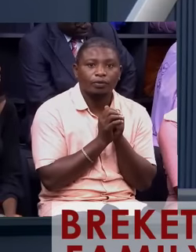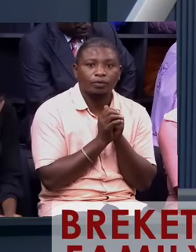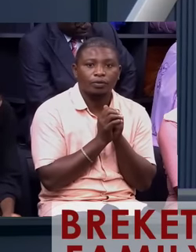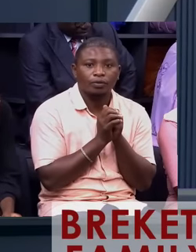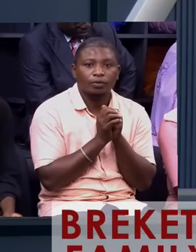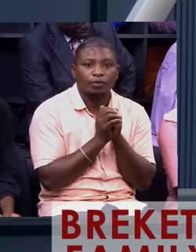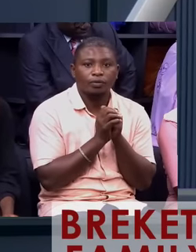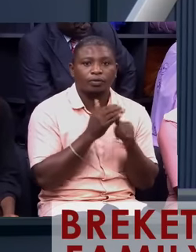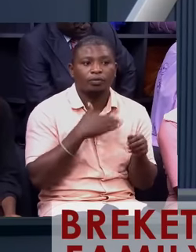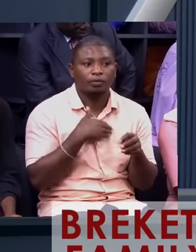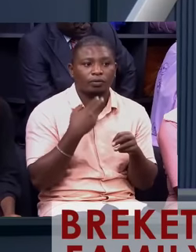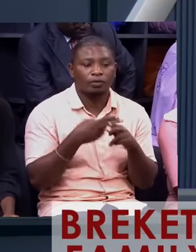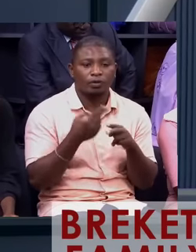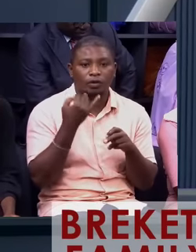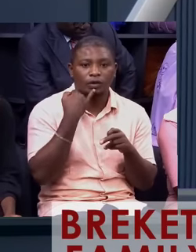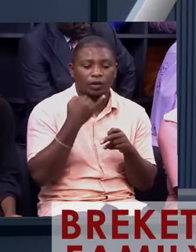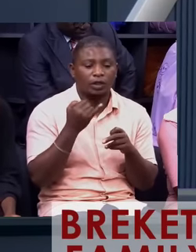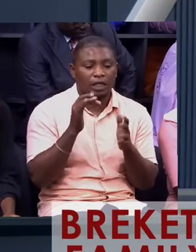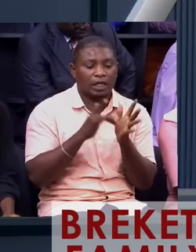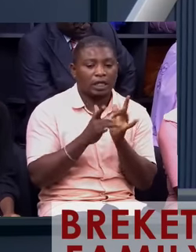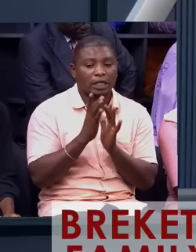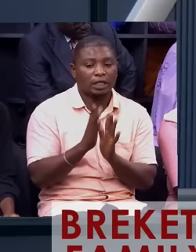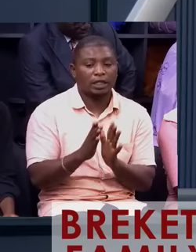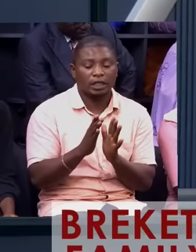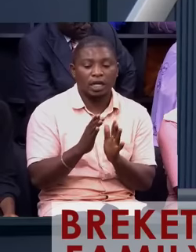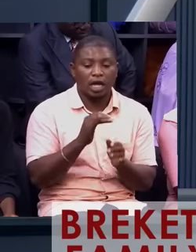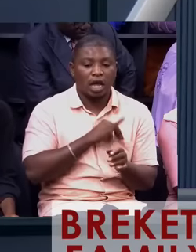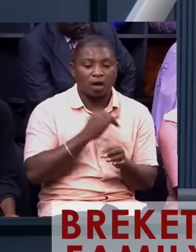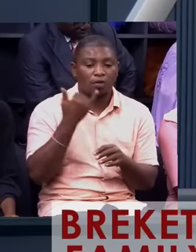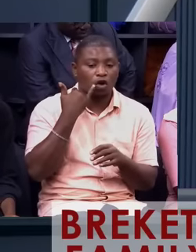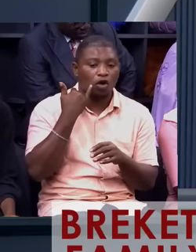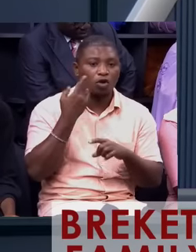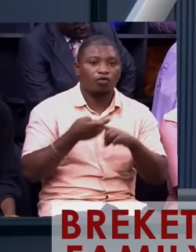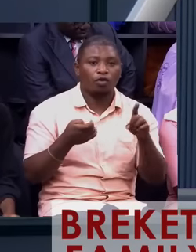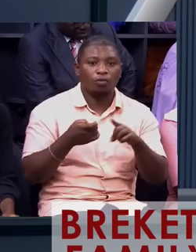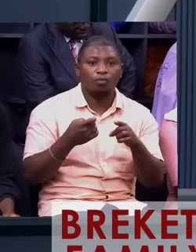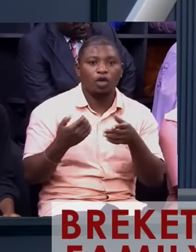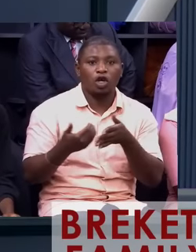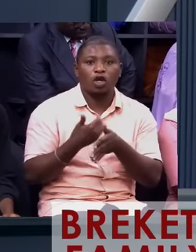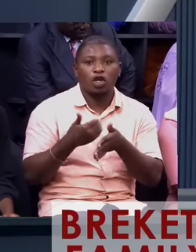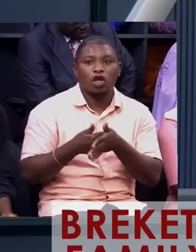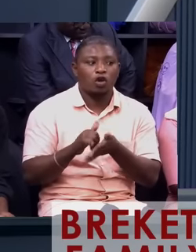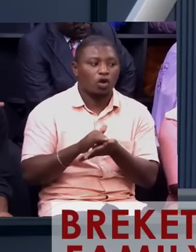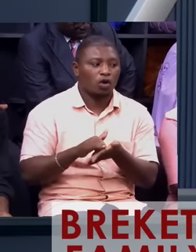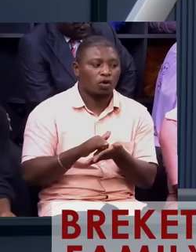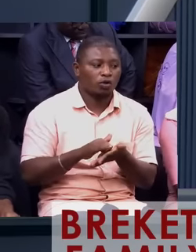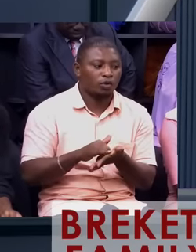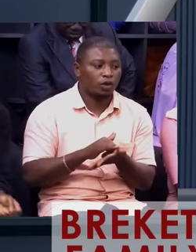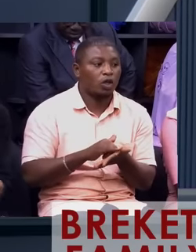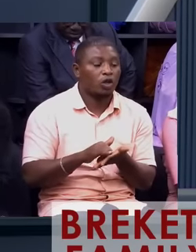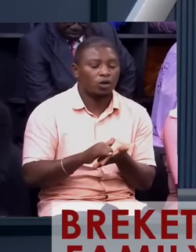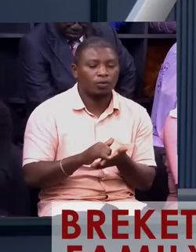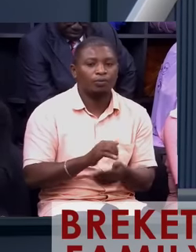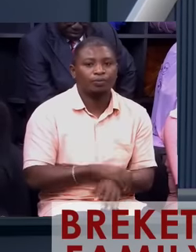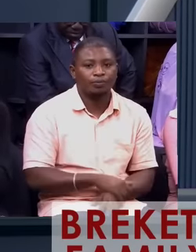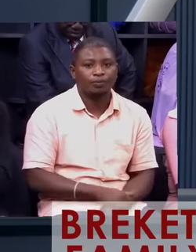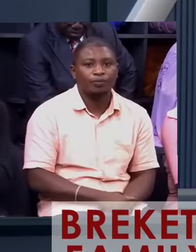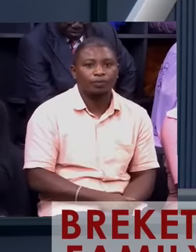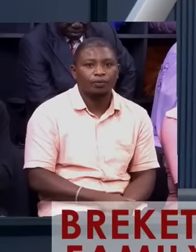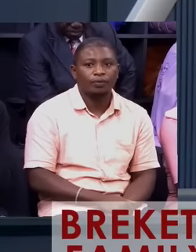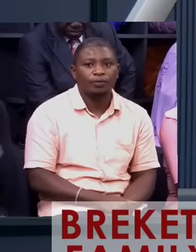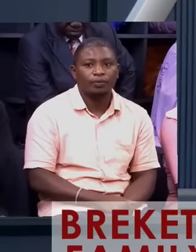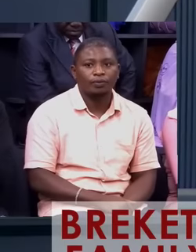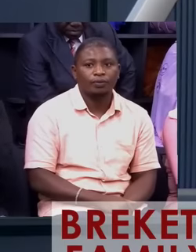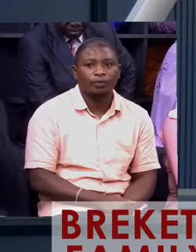president my name Christian I call from New York from New